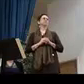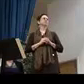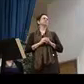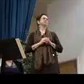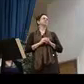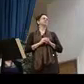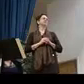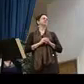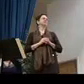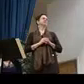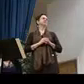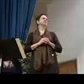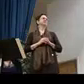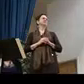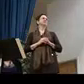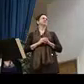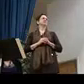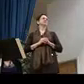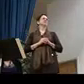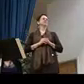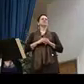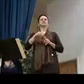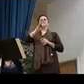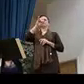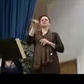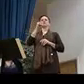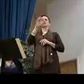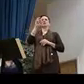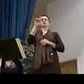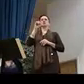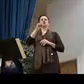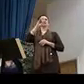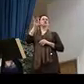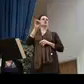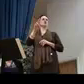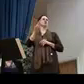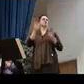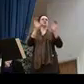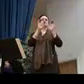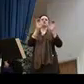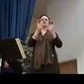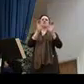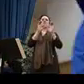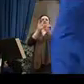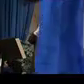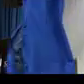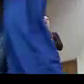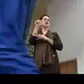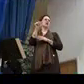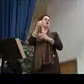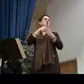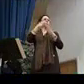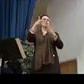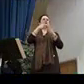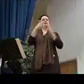J. Austin Jr. Certificate of Applied Science, Welding Technology, high honors.